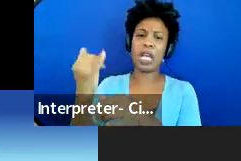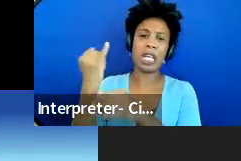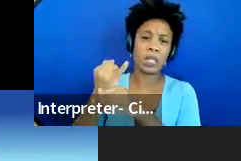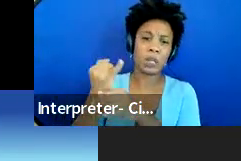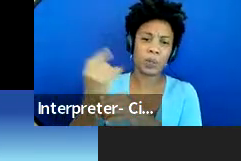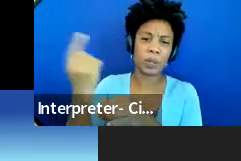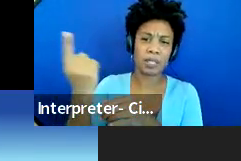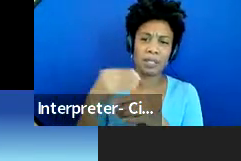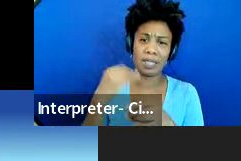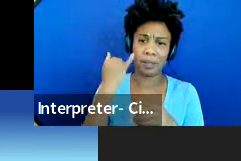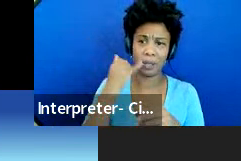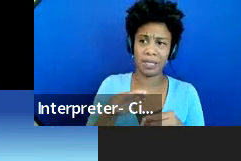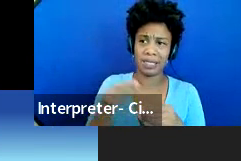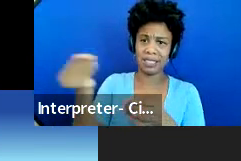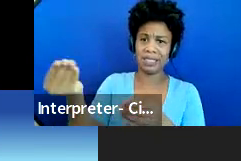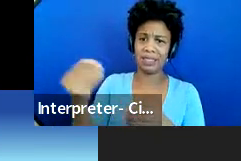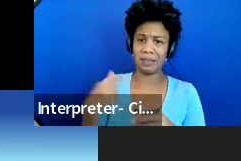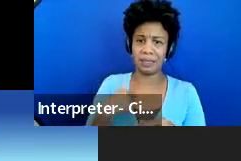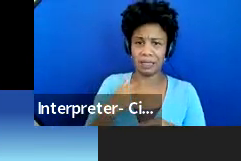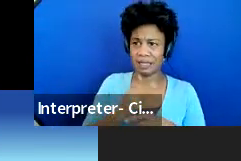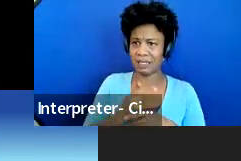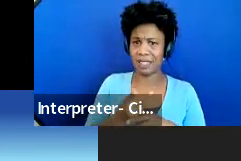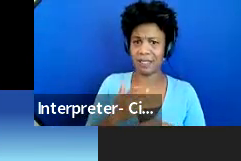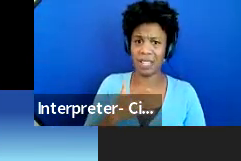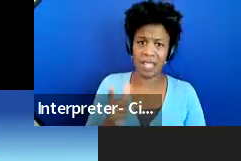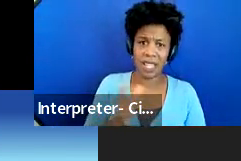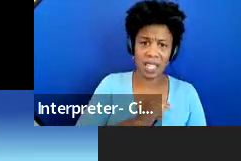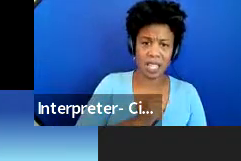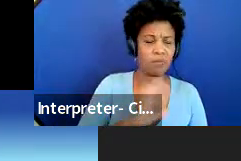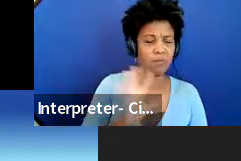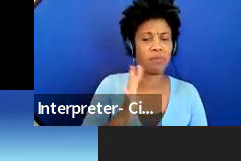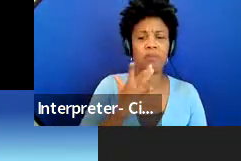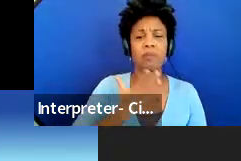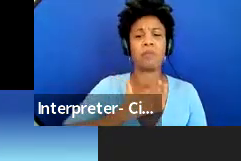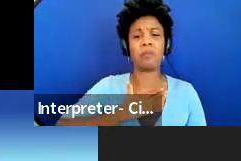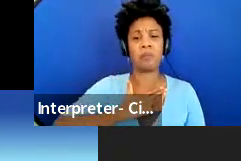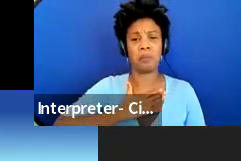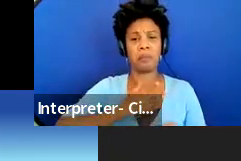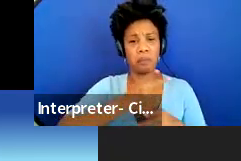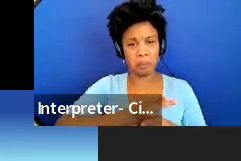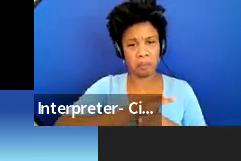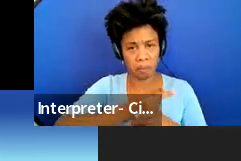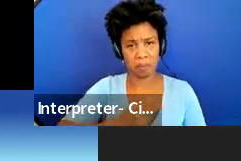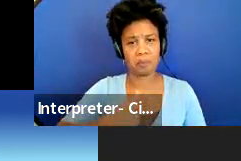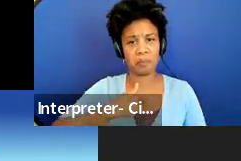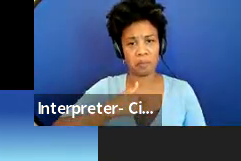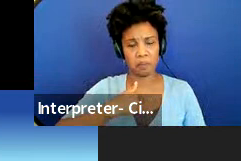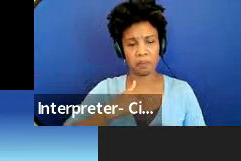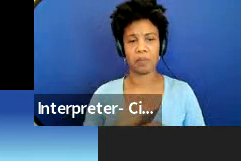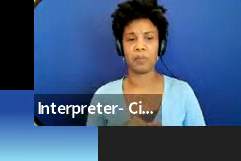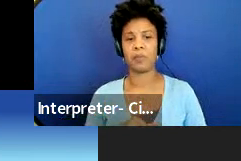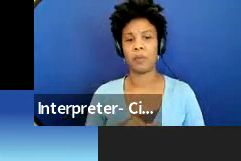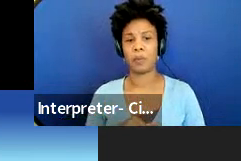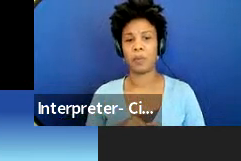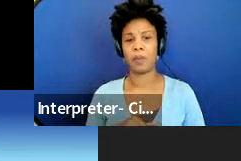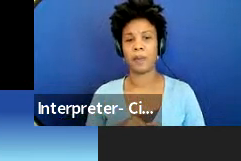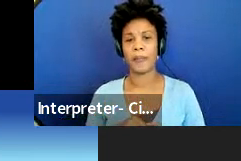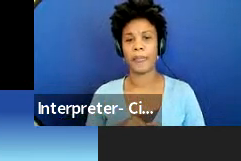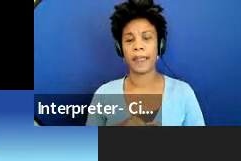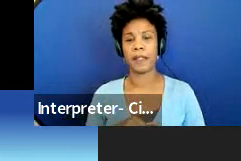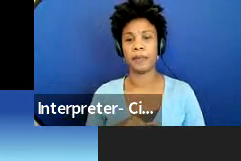And so they rathered to provide that care, which led to the whole element of parental role and